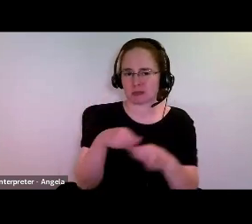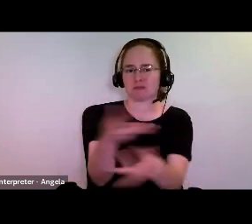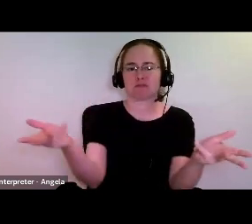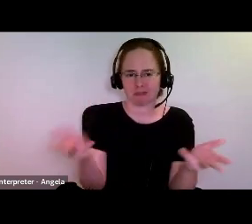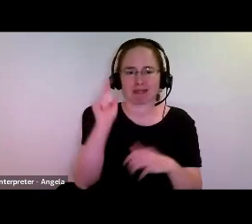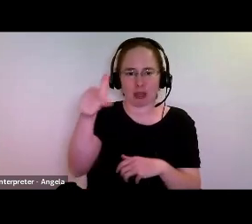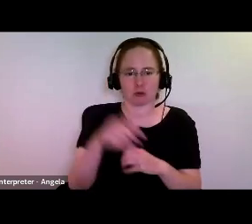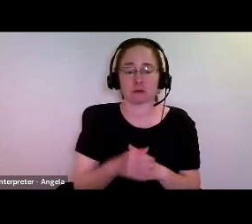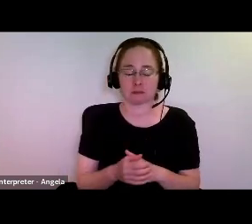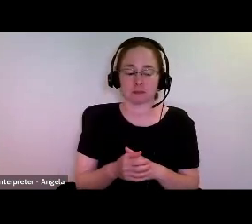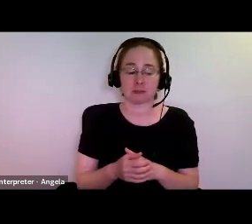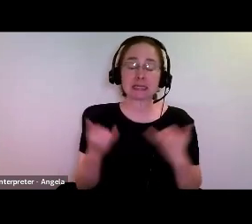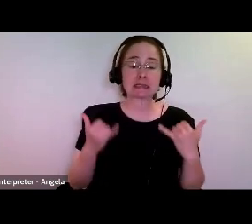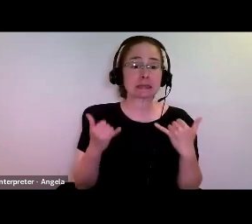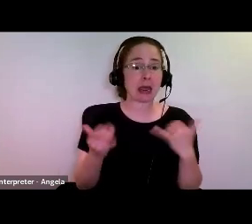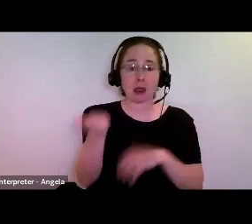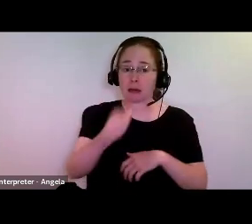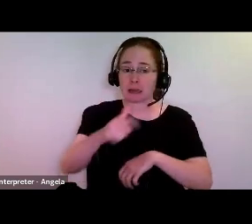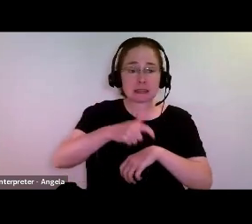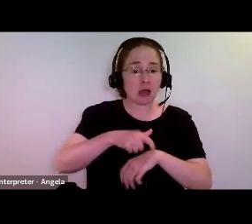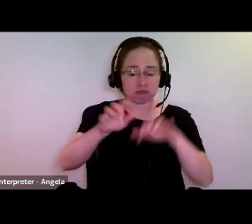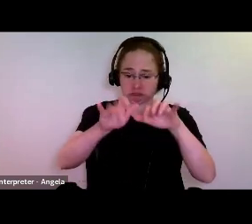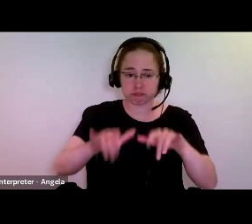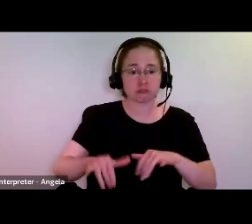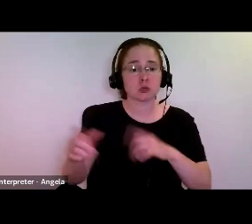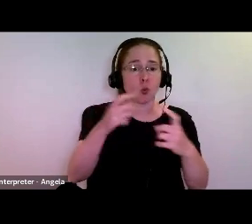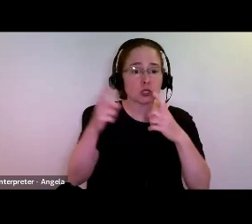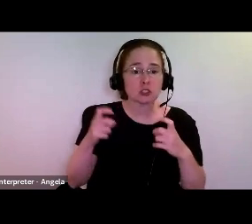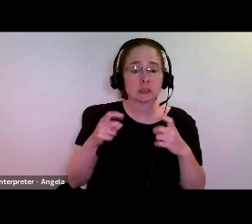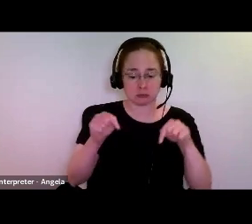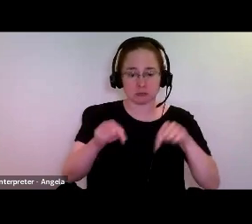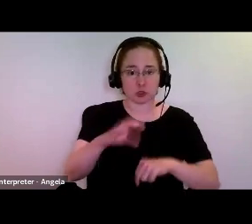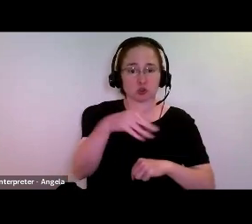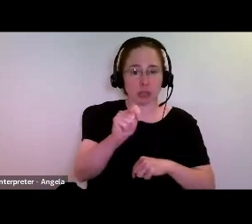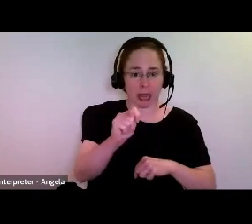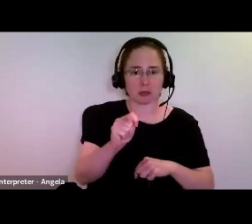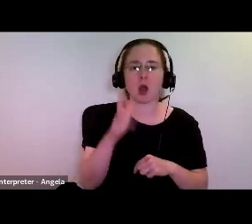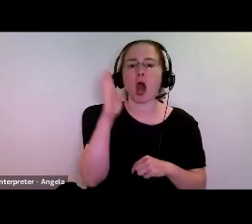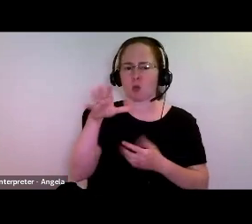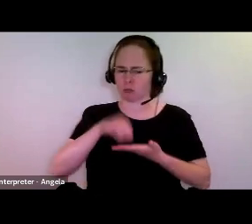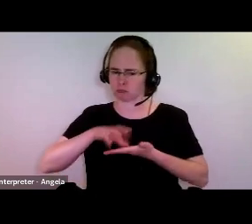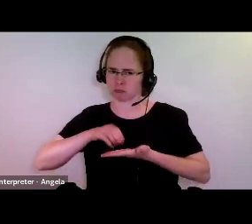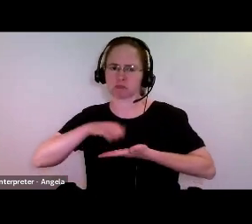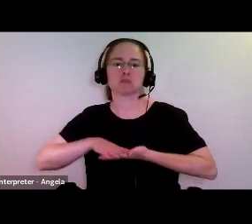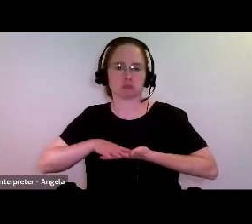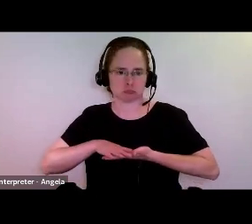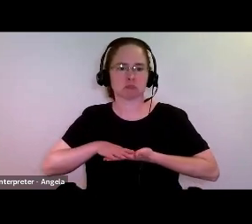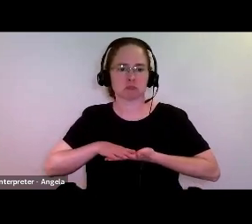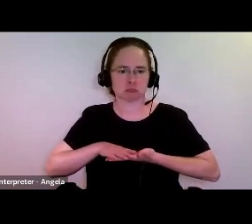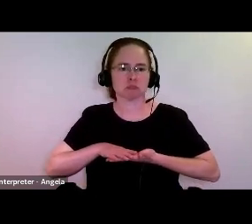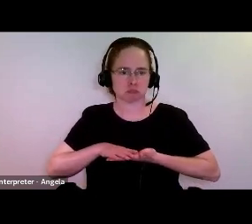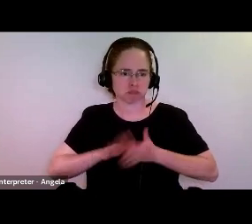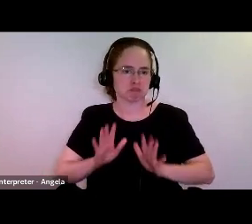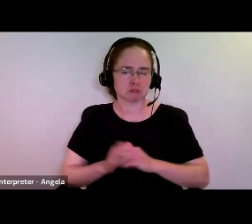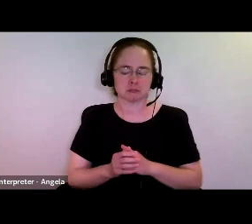So throughout today's presentations, go ahead and put your questions in the chat, and I'll be recording those for after the presentations